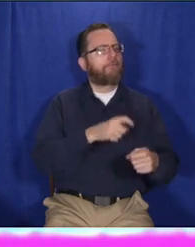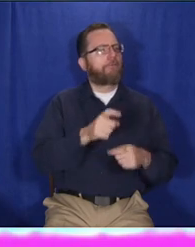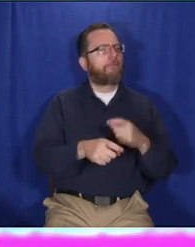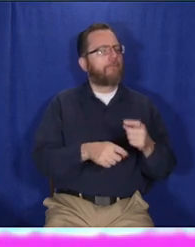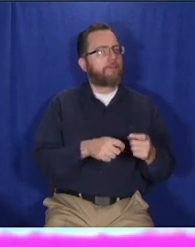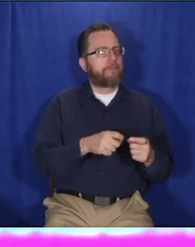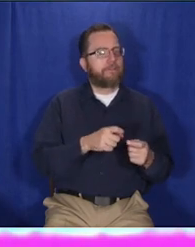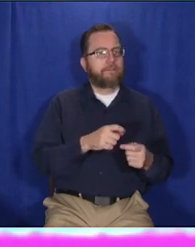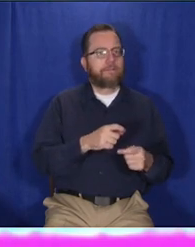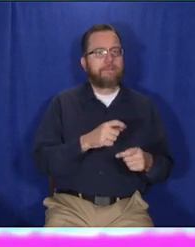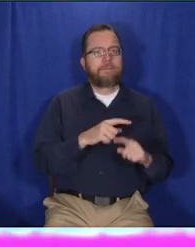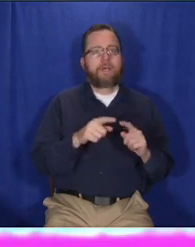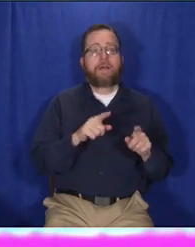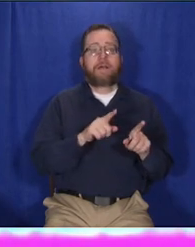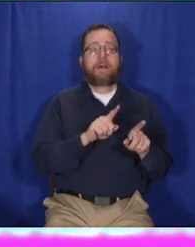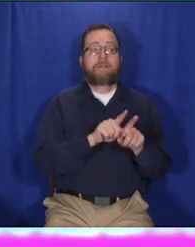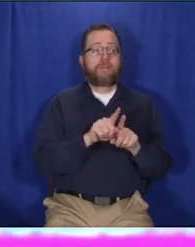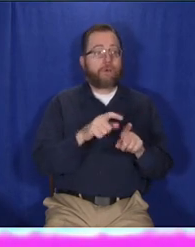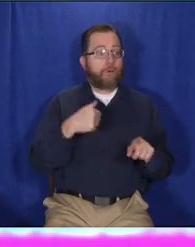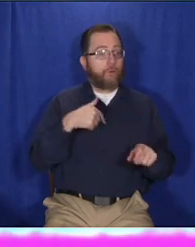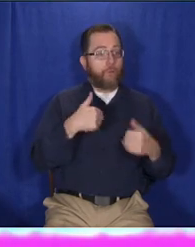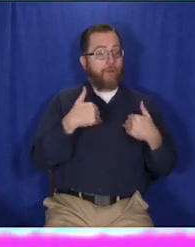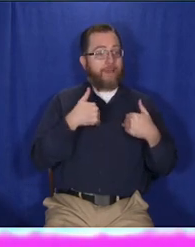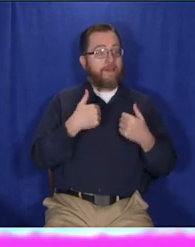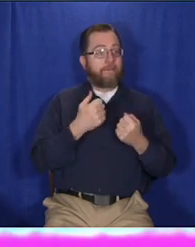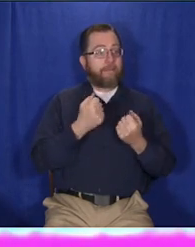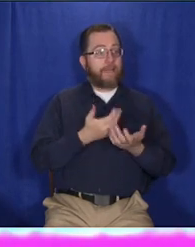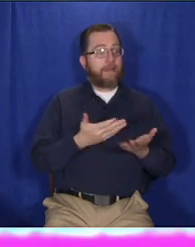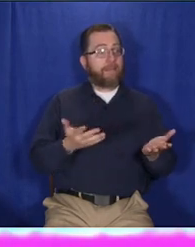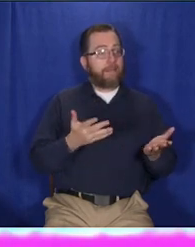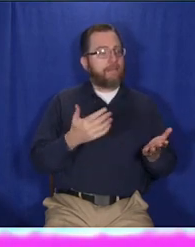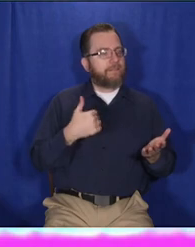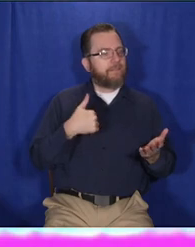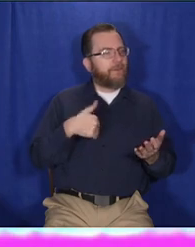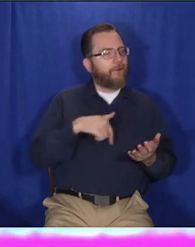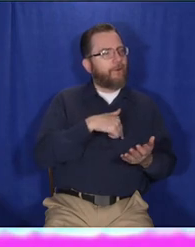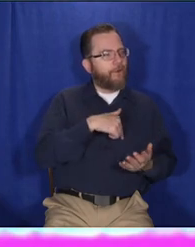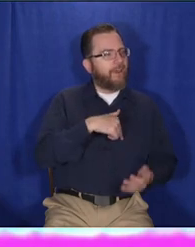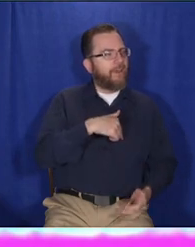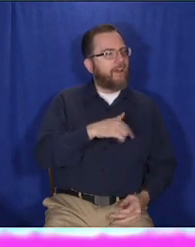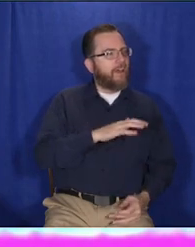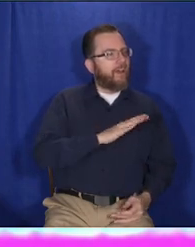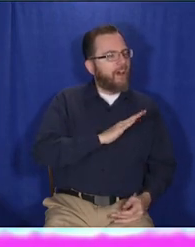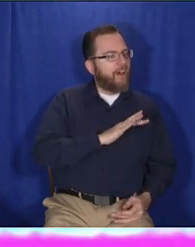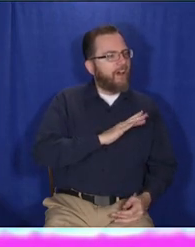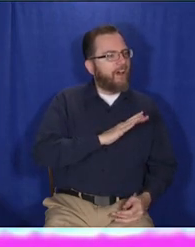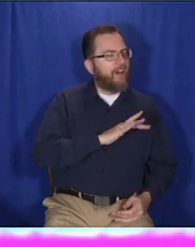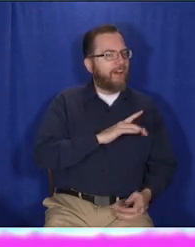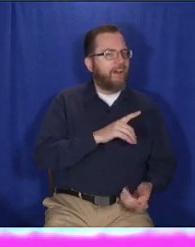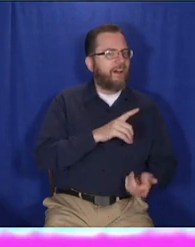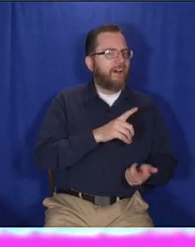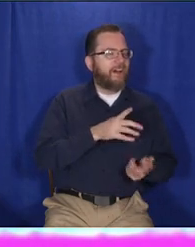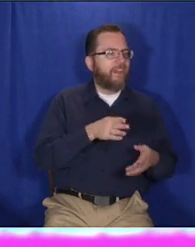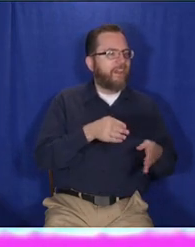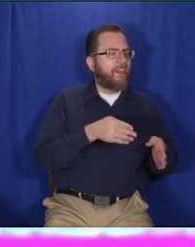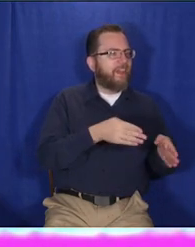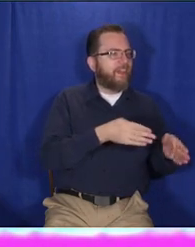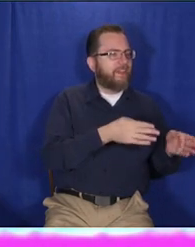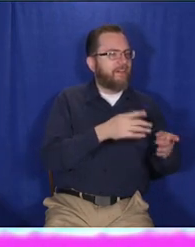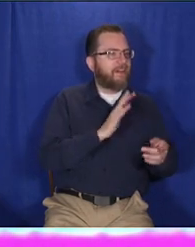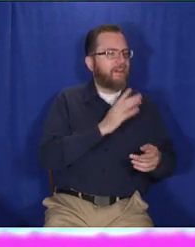towards self-indulgence. The flip side is, in times of scarcity, we tend to drift towards